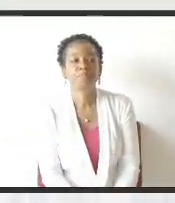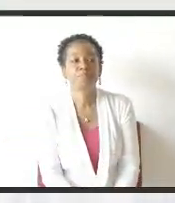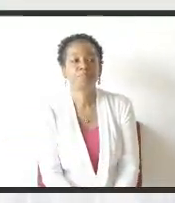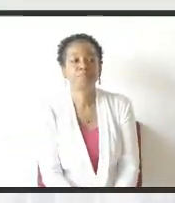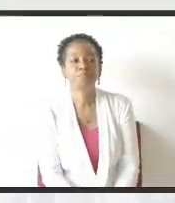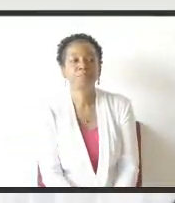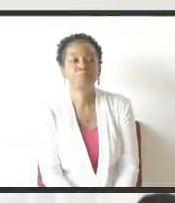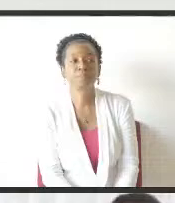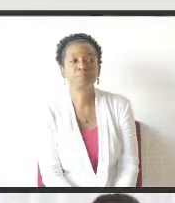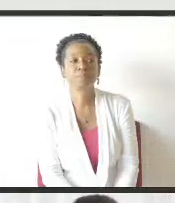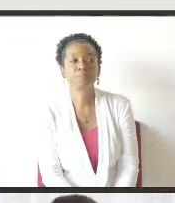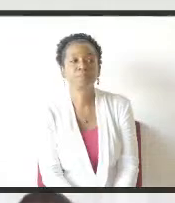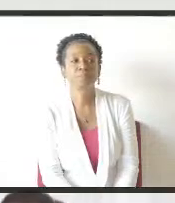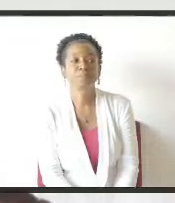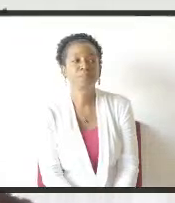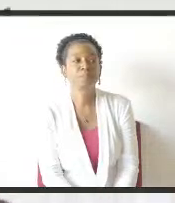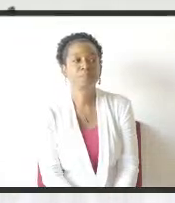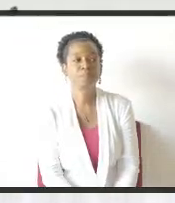Would you stand?